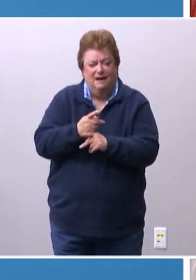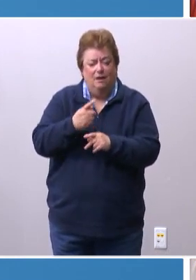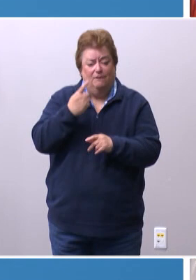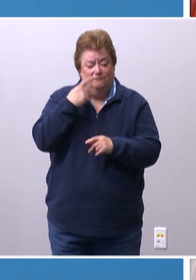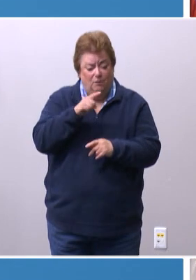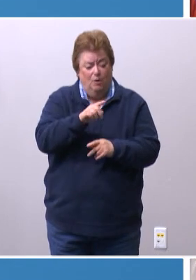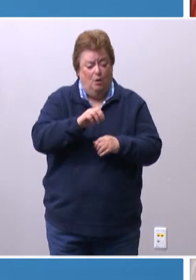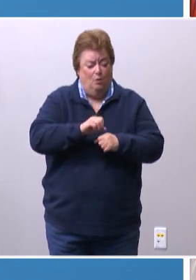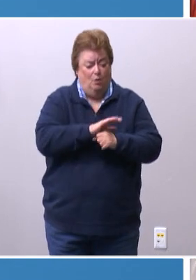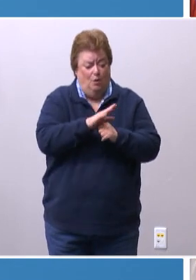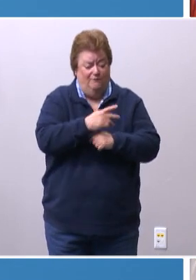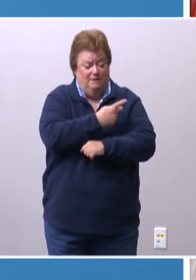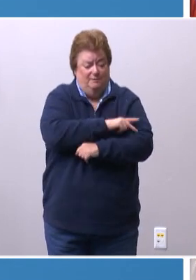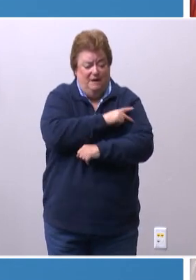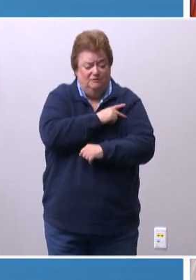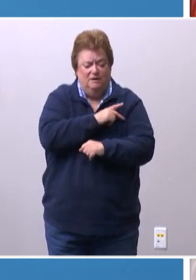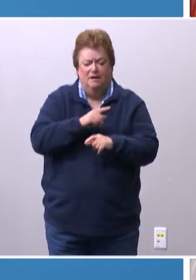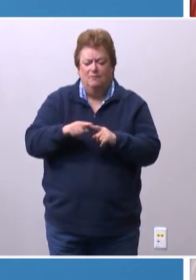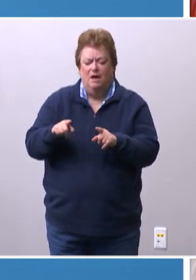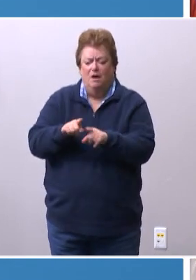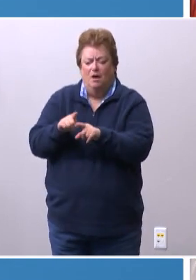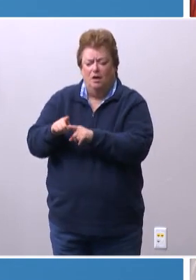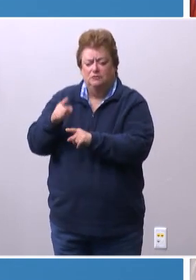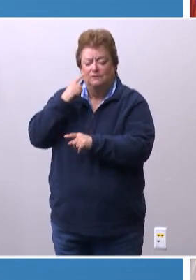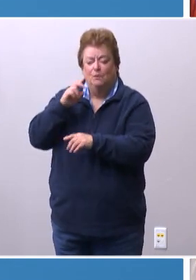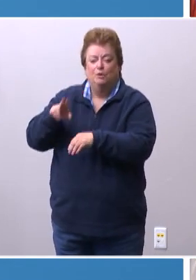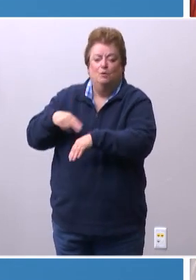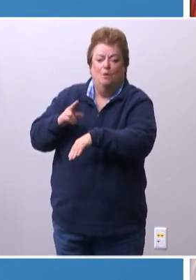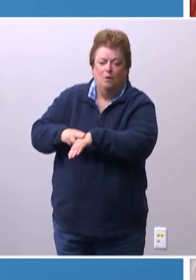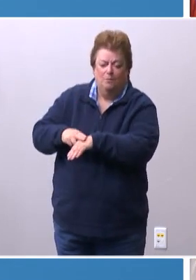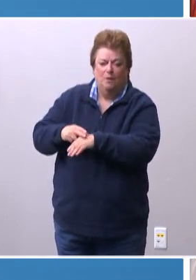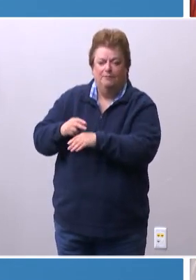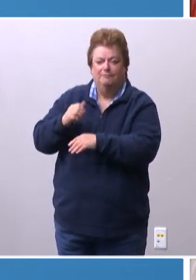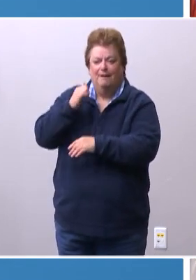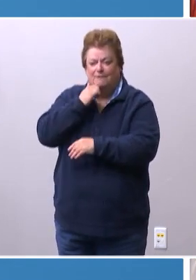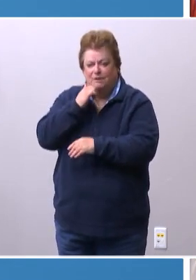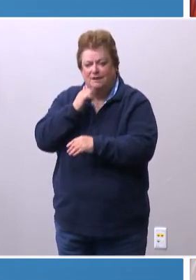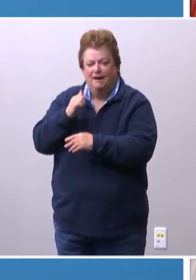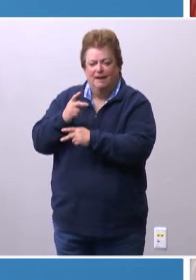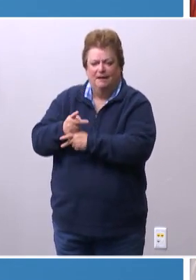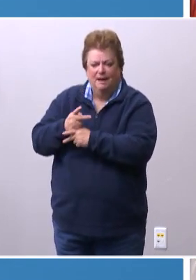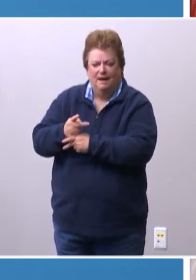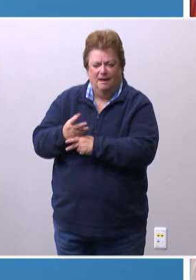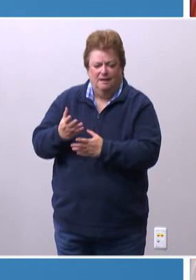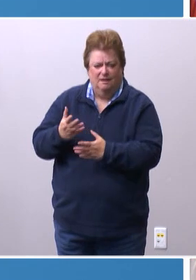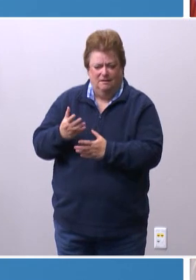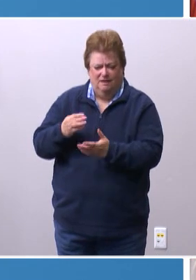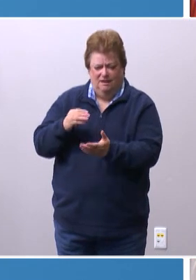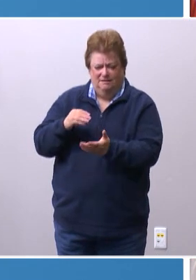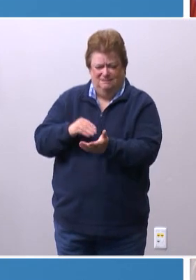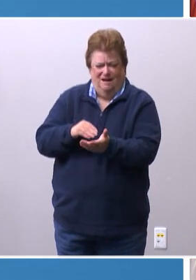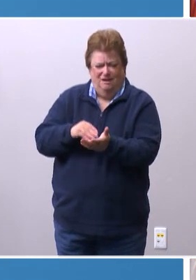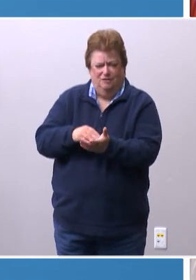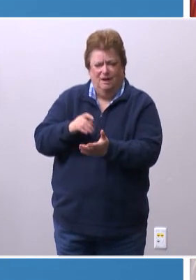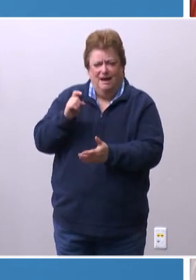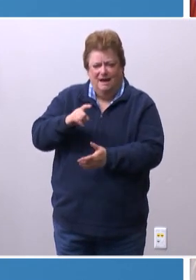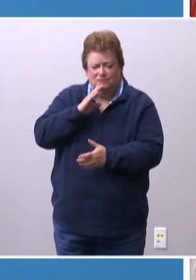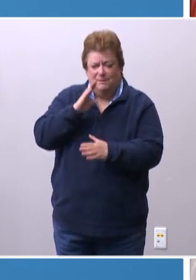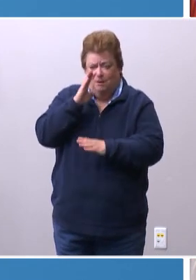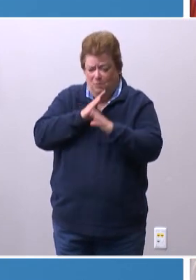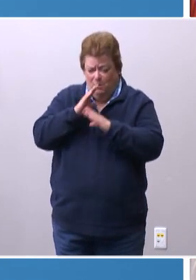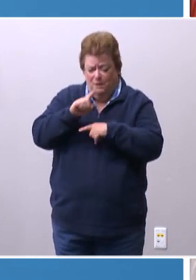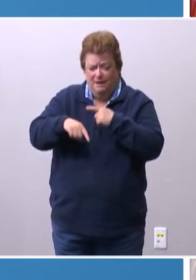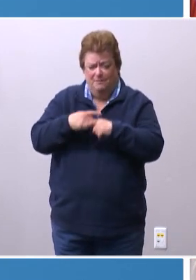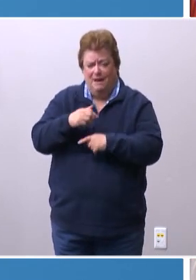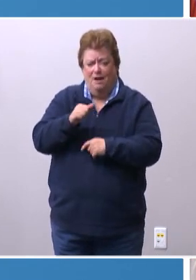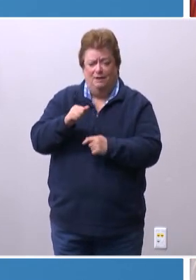but normal medical care when they need it. What doctor wouldn't be concerned about a young football player with